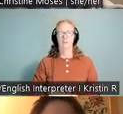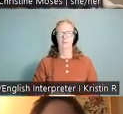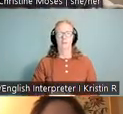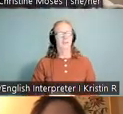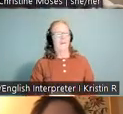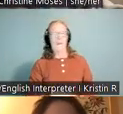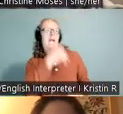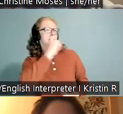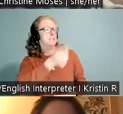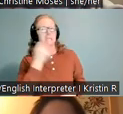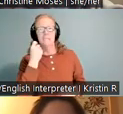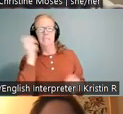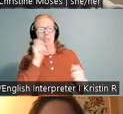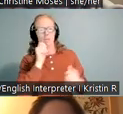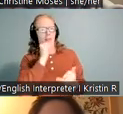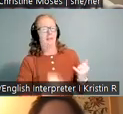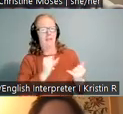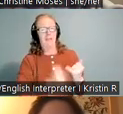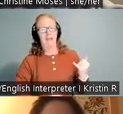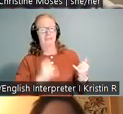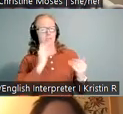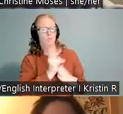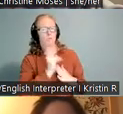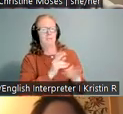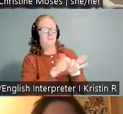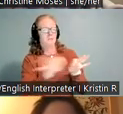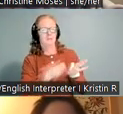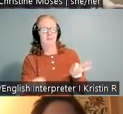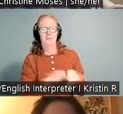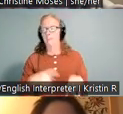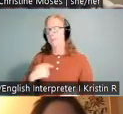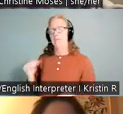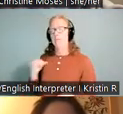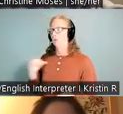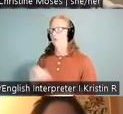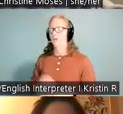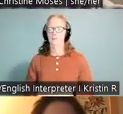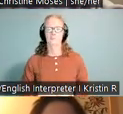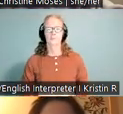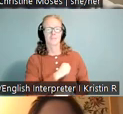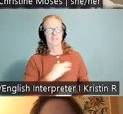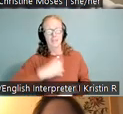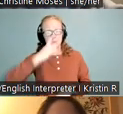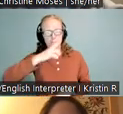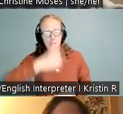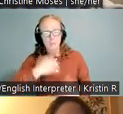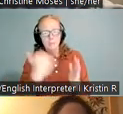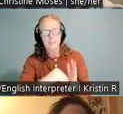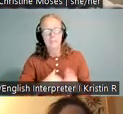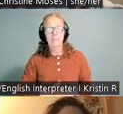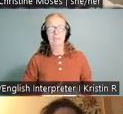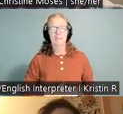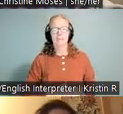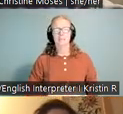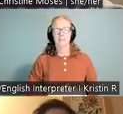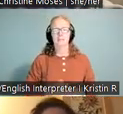I did not hear the last couple minutes of what staff was saying. Neither did I. Okay. Staff, could you repeat what you said at